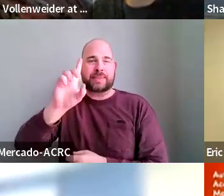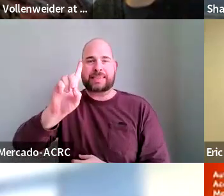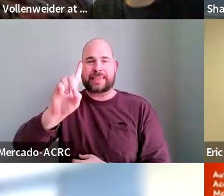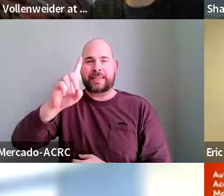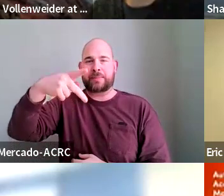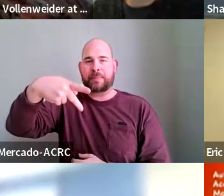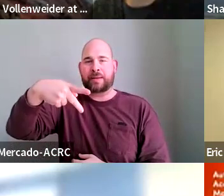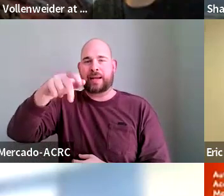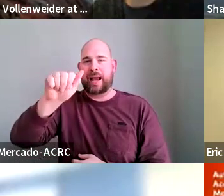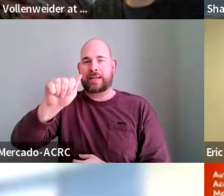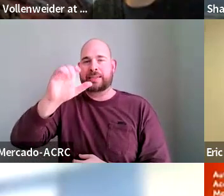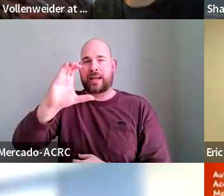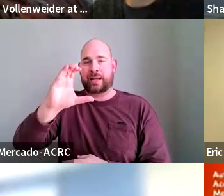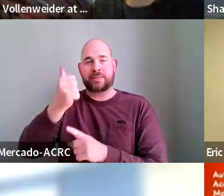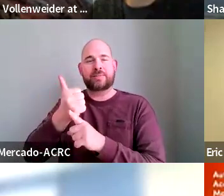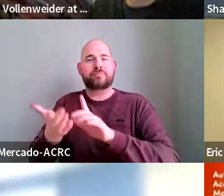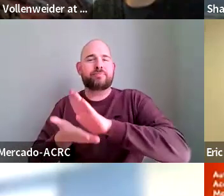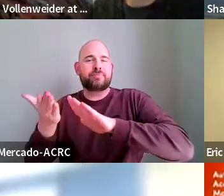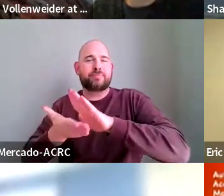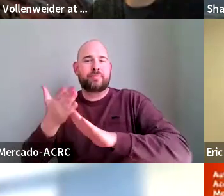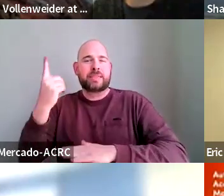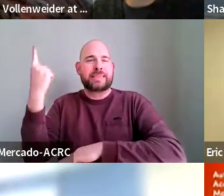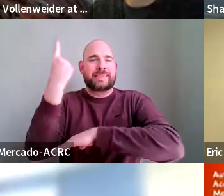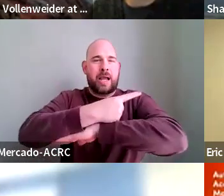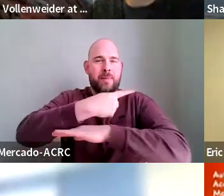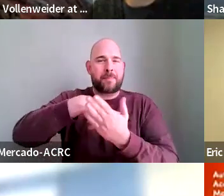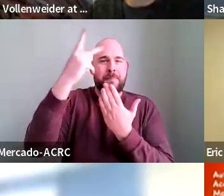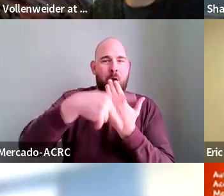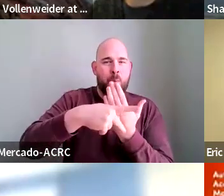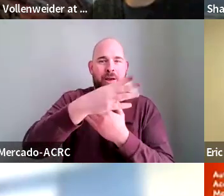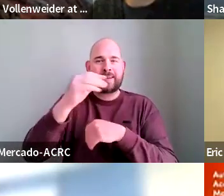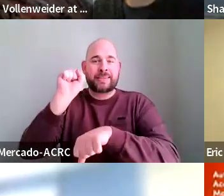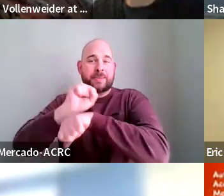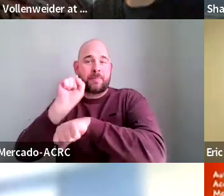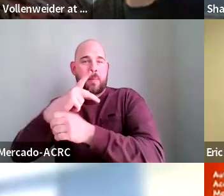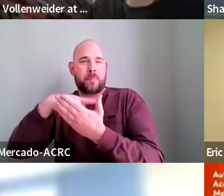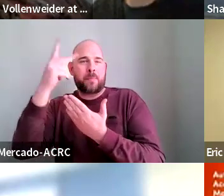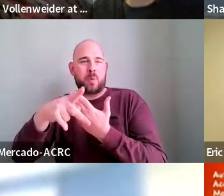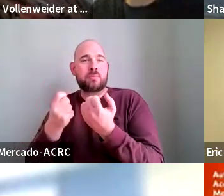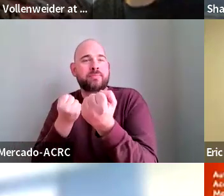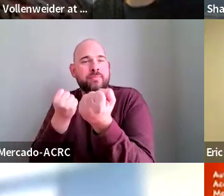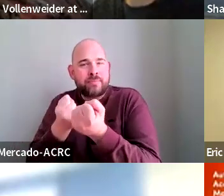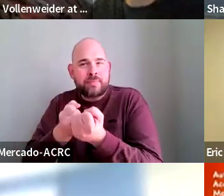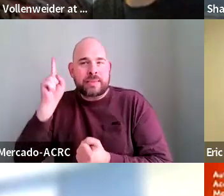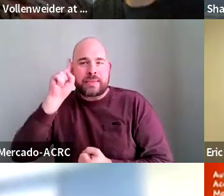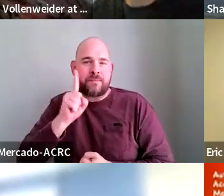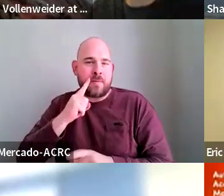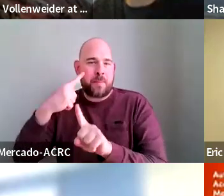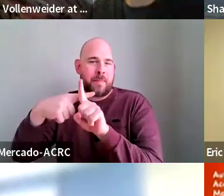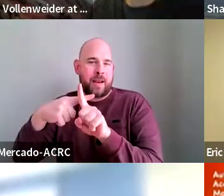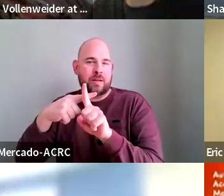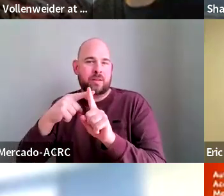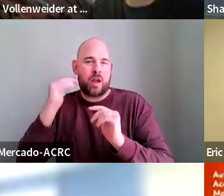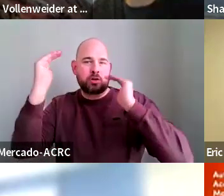the DPAC is the acronym that they use. So they run a day program and an